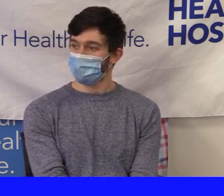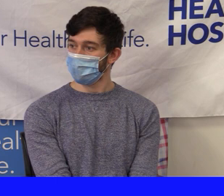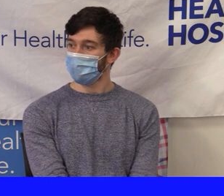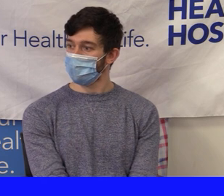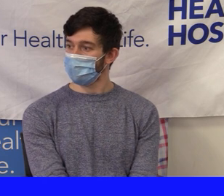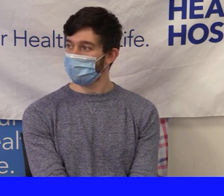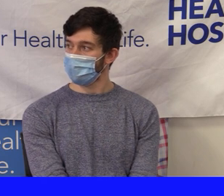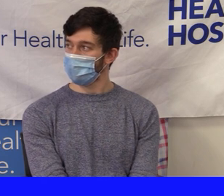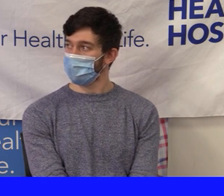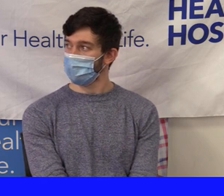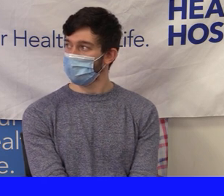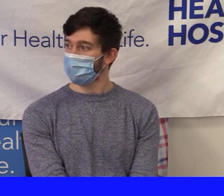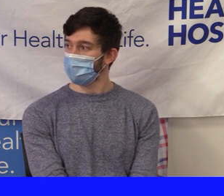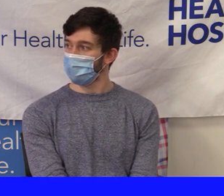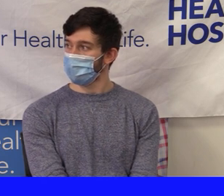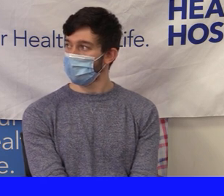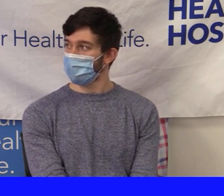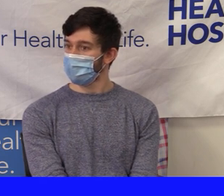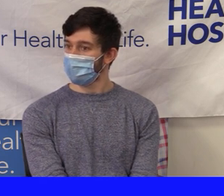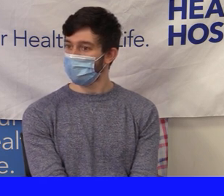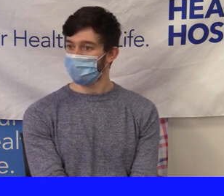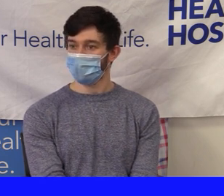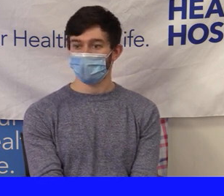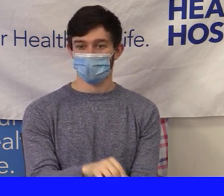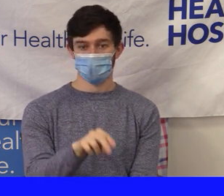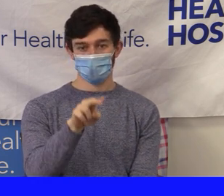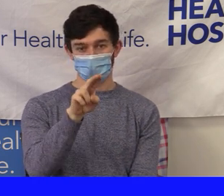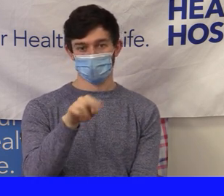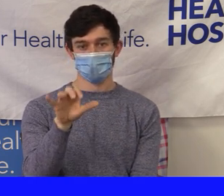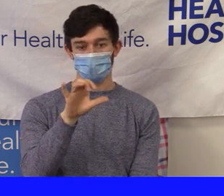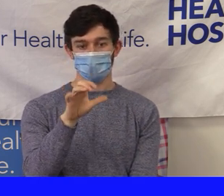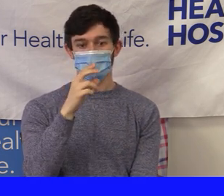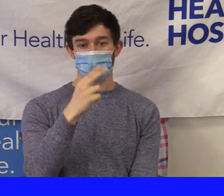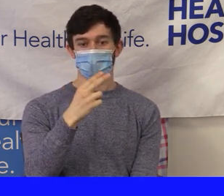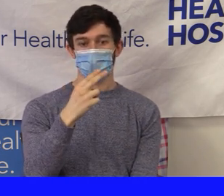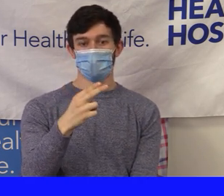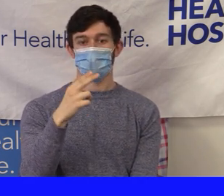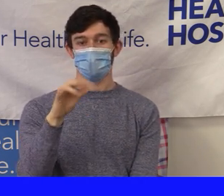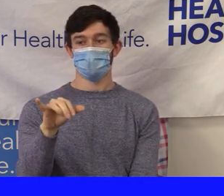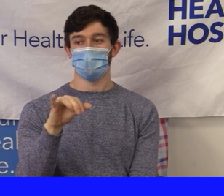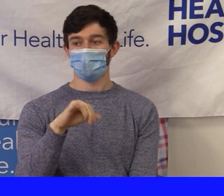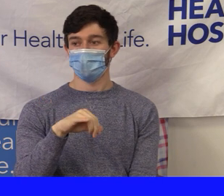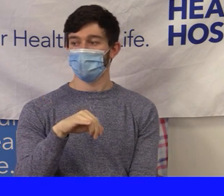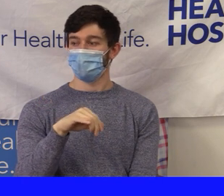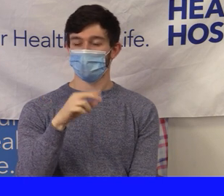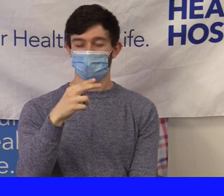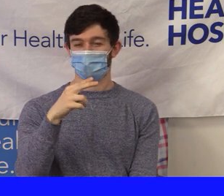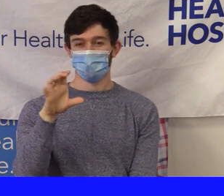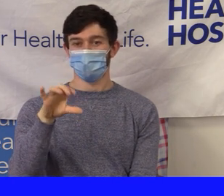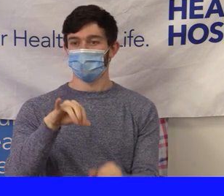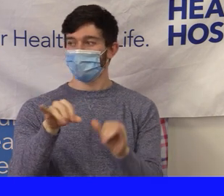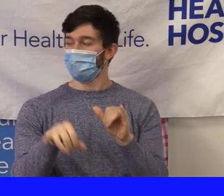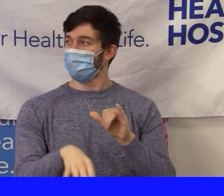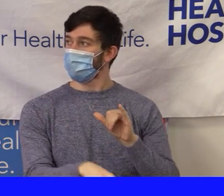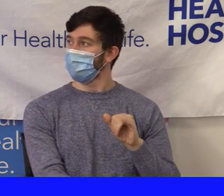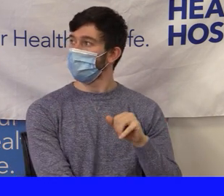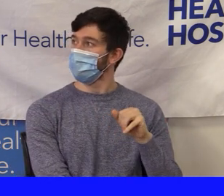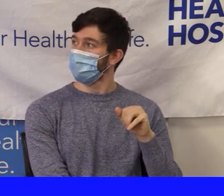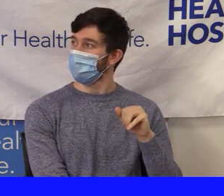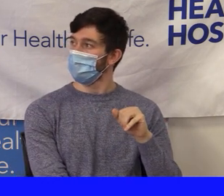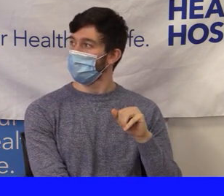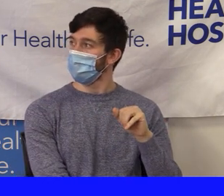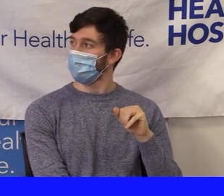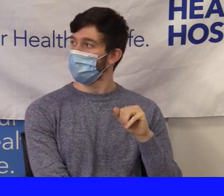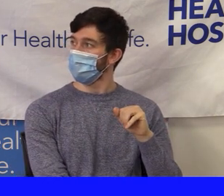Pricing New York City Health and Hospitals Corporation, the system, to execute a 3-year agreement with 1-year